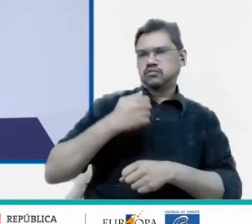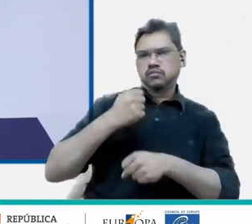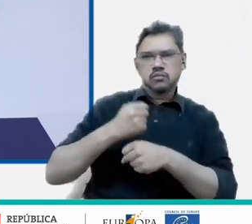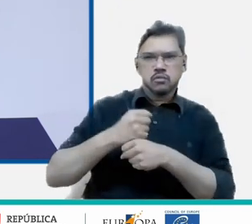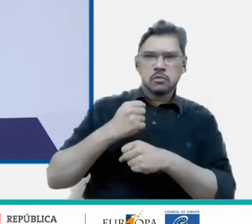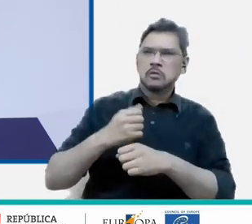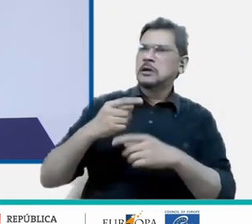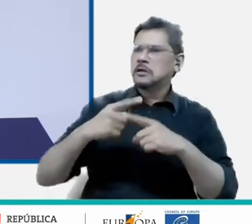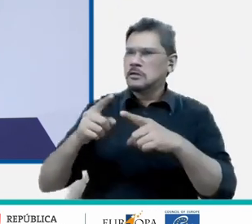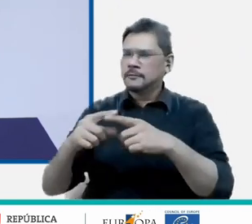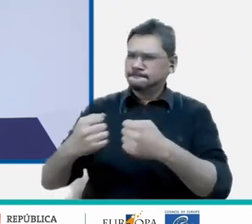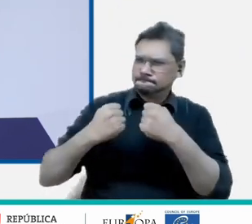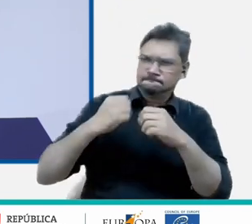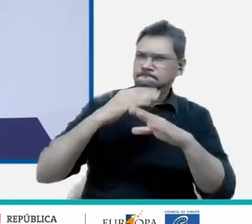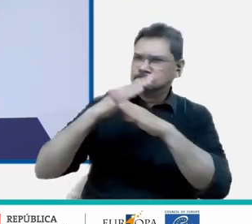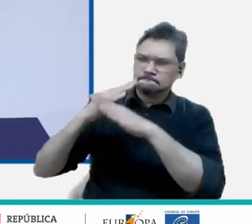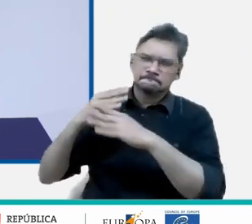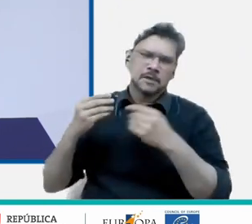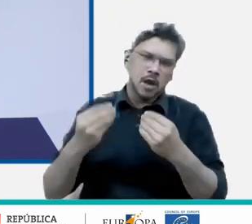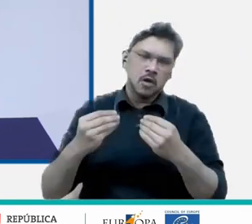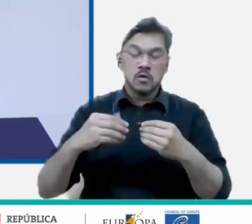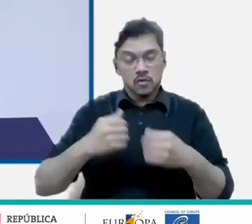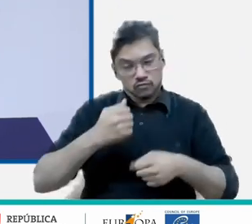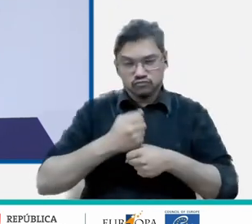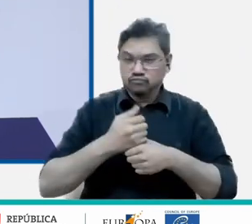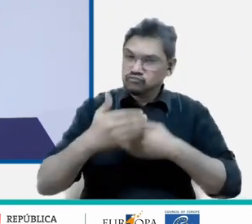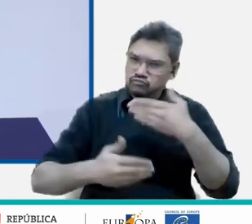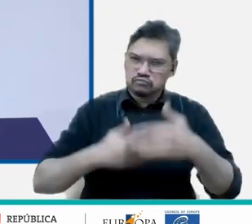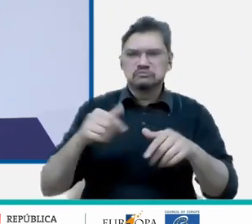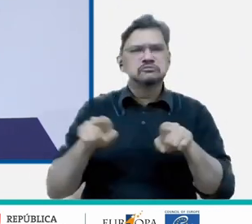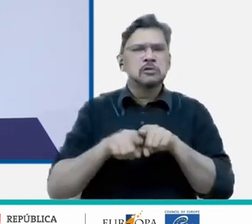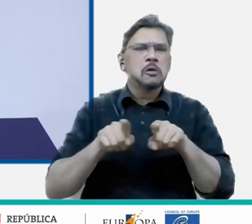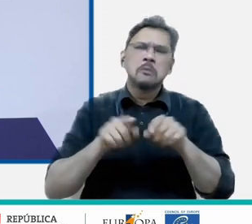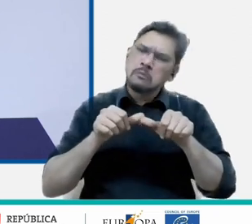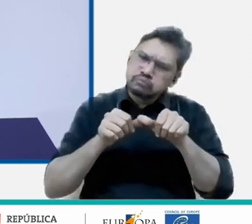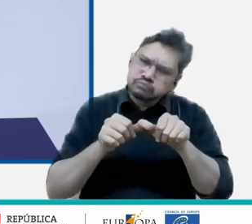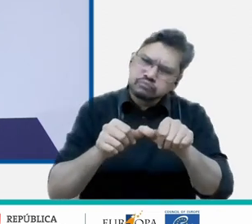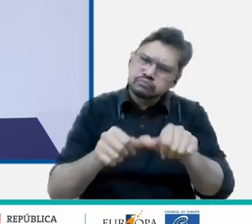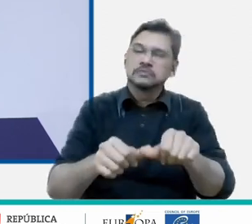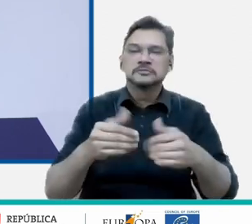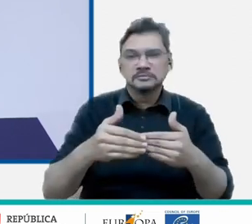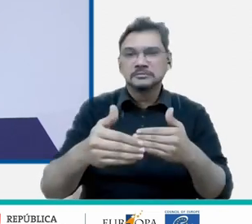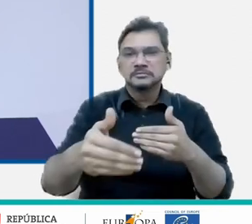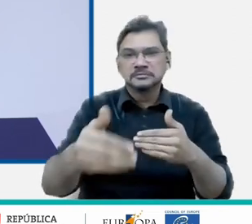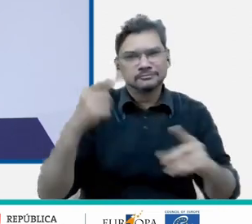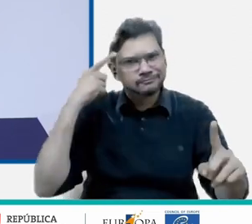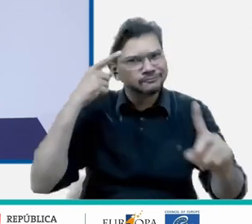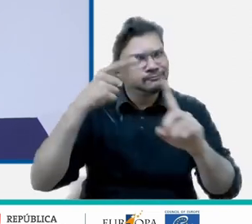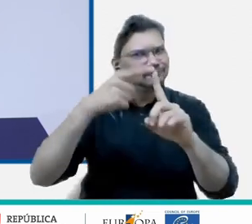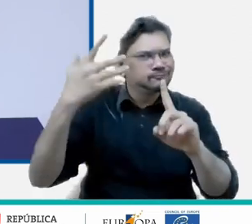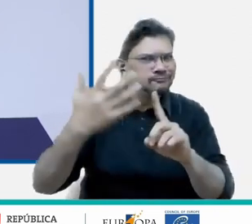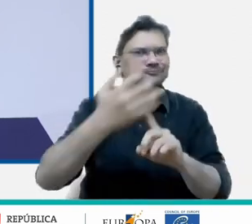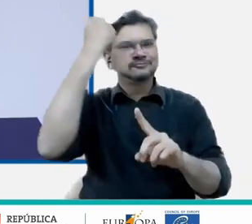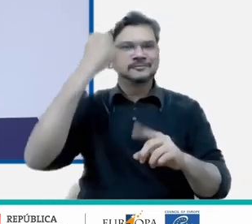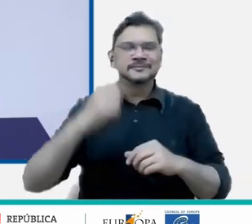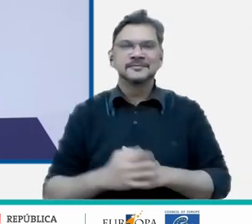are going to keep on working in order to achieve this goal. But now we should continue. So